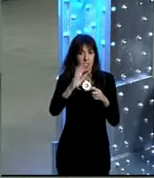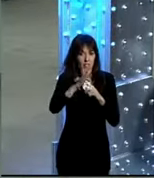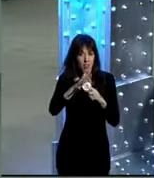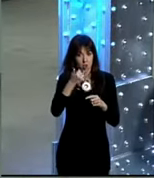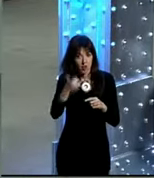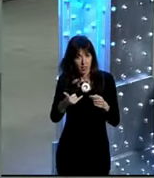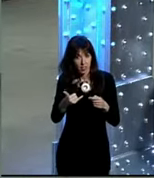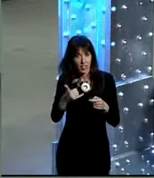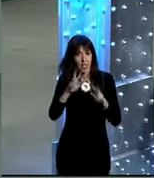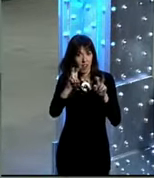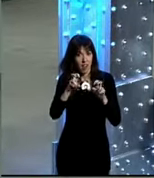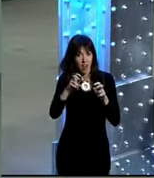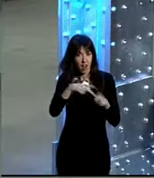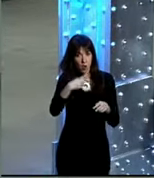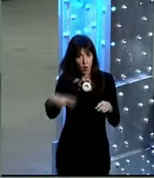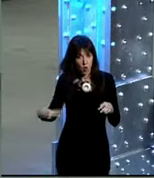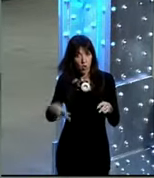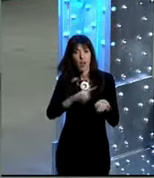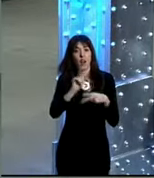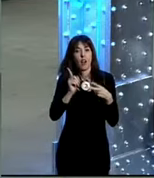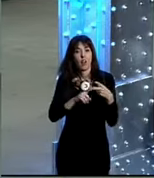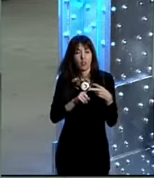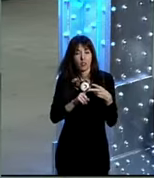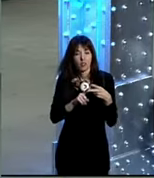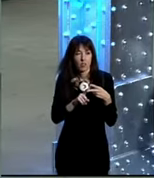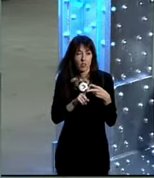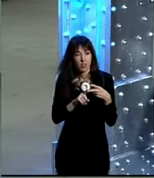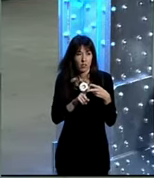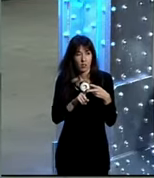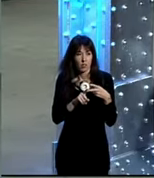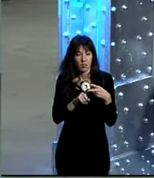ship power in Brazil, solar power in Asturias here in Spain,